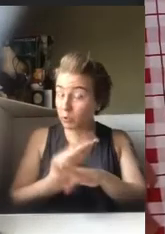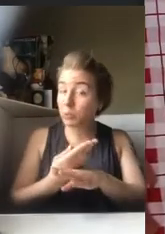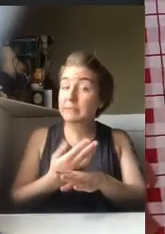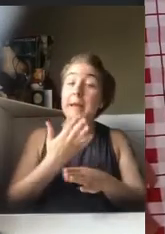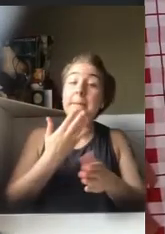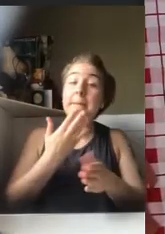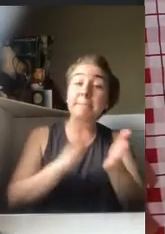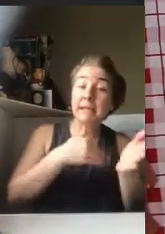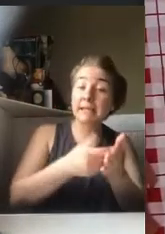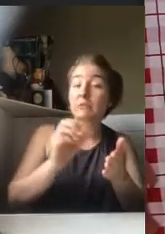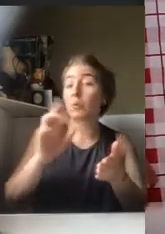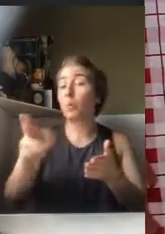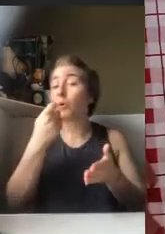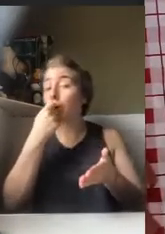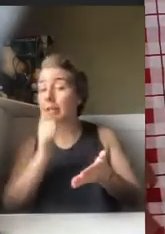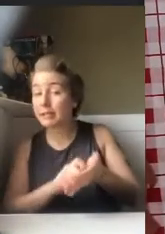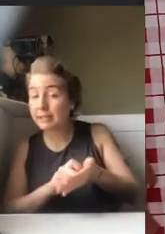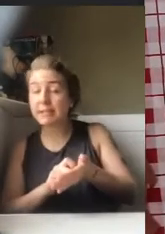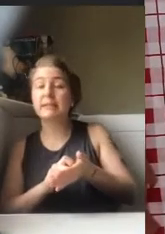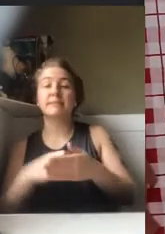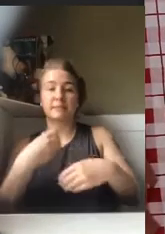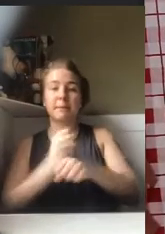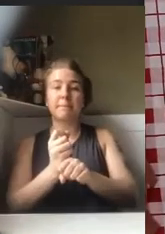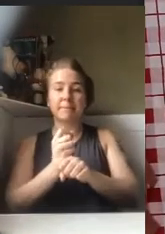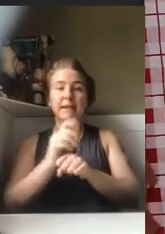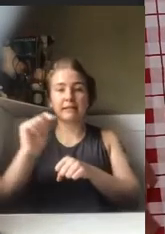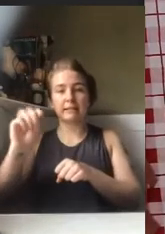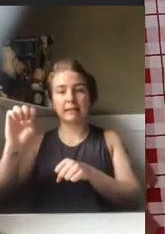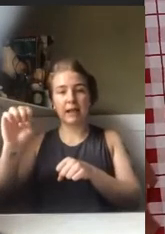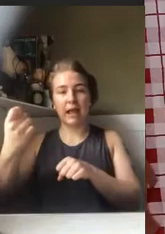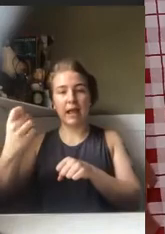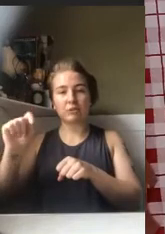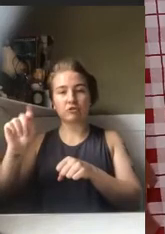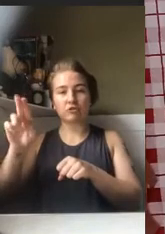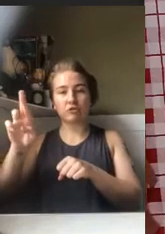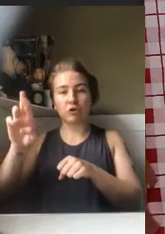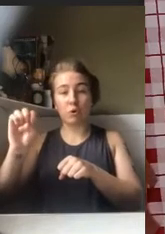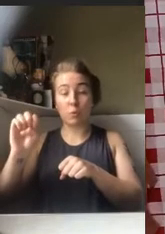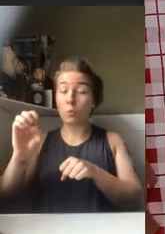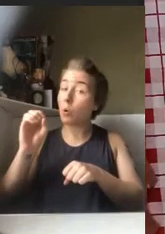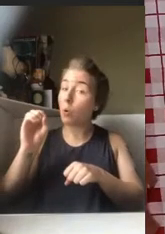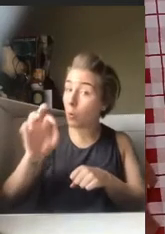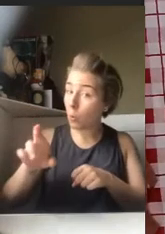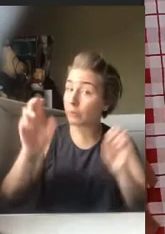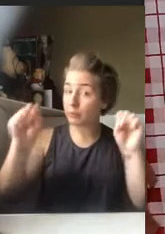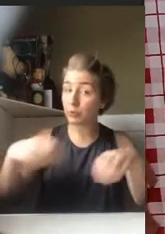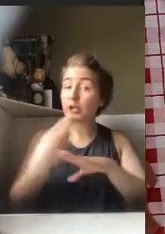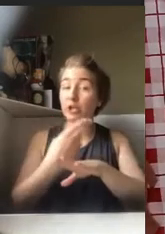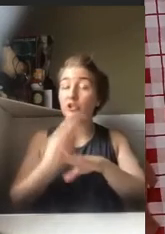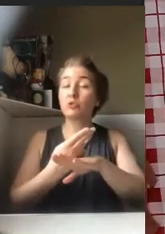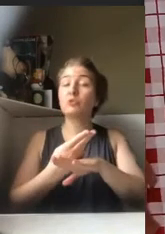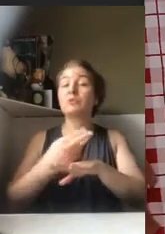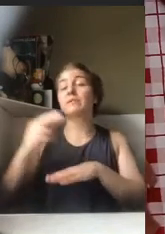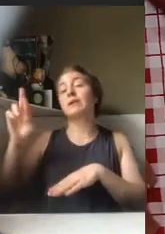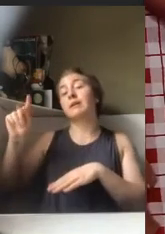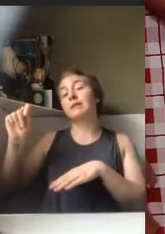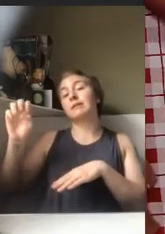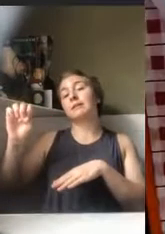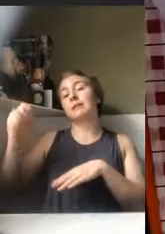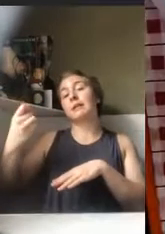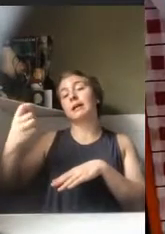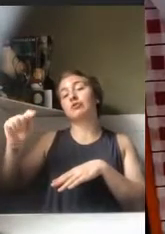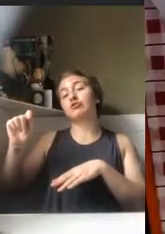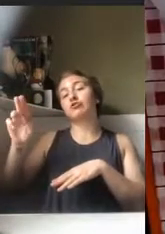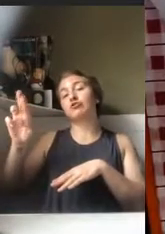top to make a copy of the textures glued onto the surface. Or you can use it as a texture rubbing plate. I will be demonstrating that in